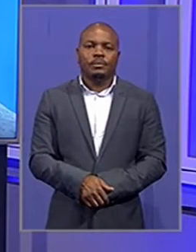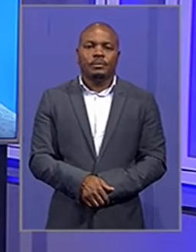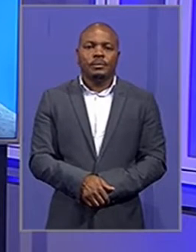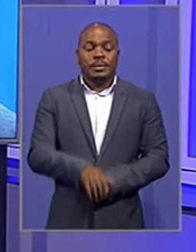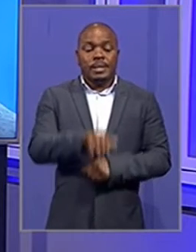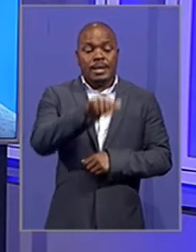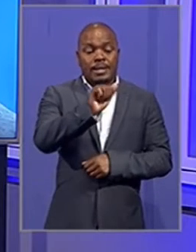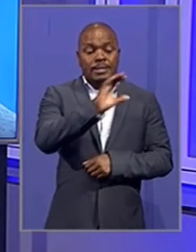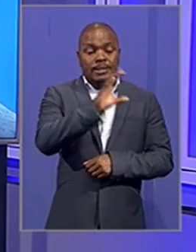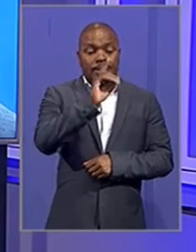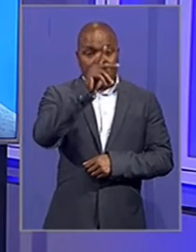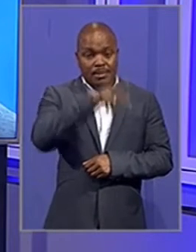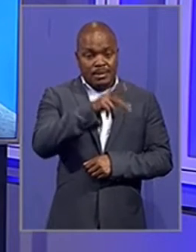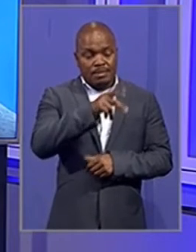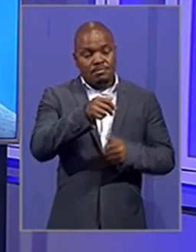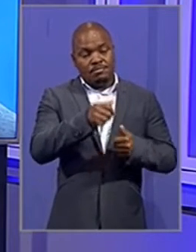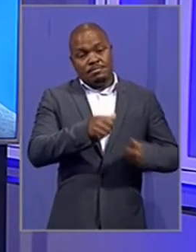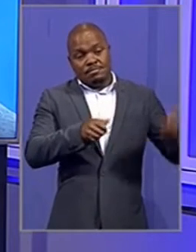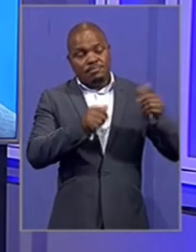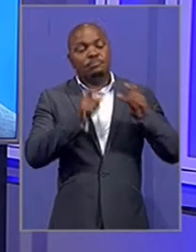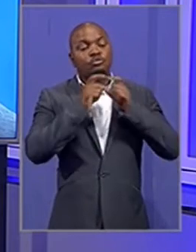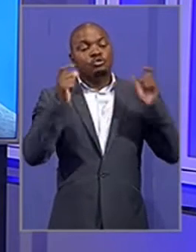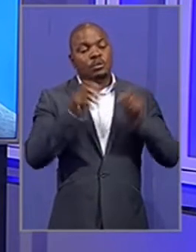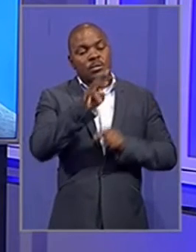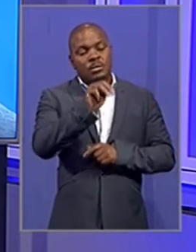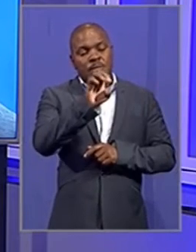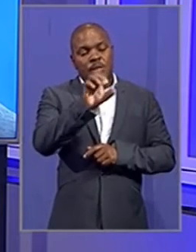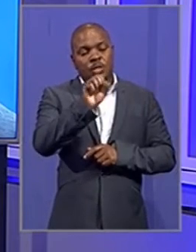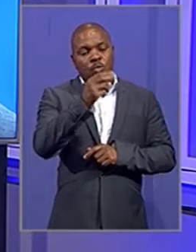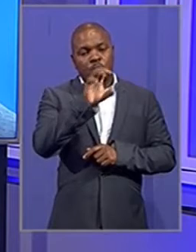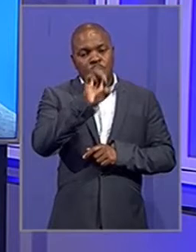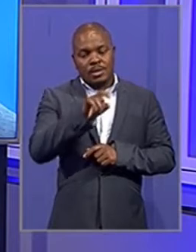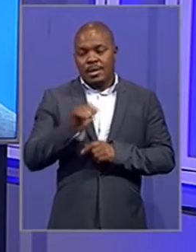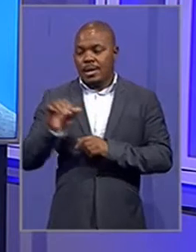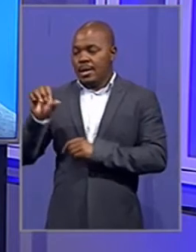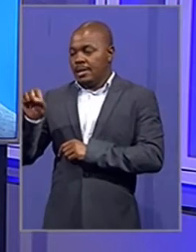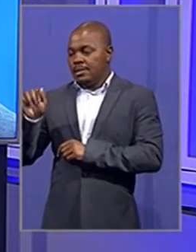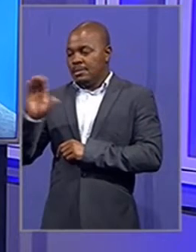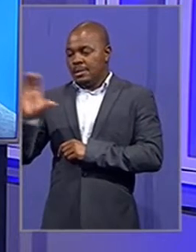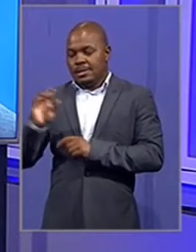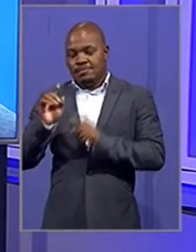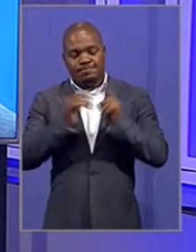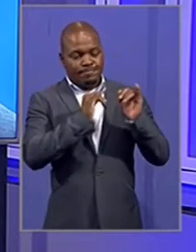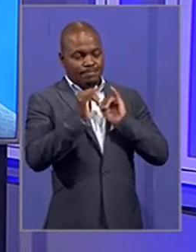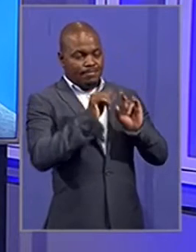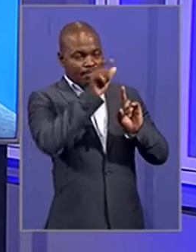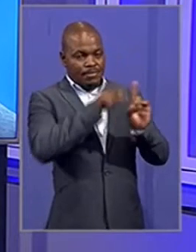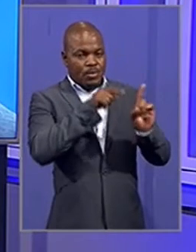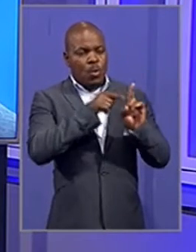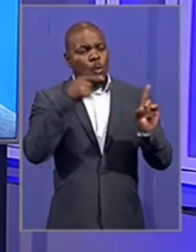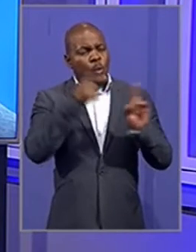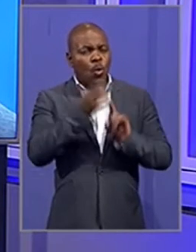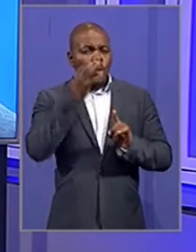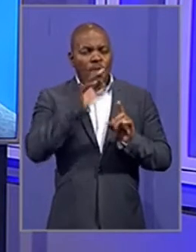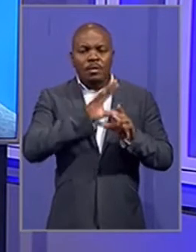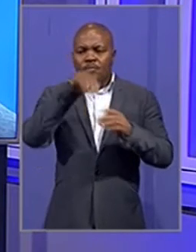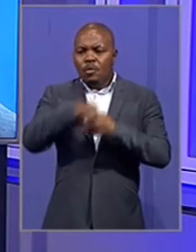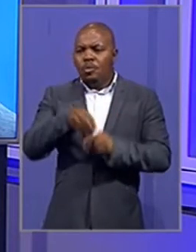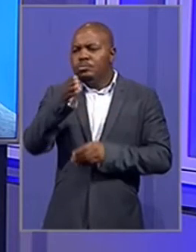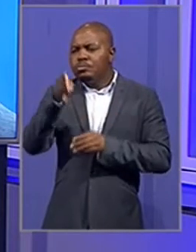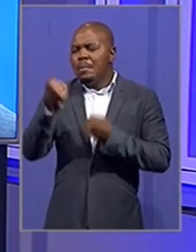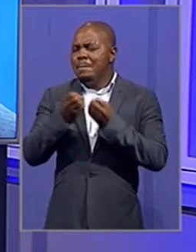Metapiro ACDP Moruti Kenneth Mishwe o bile le puisano e ghetale SABC mo abletse ka mo gawa habo o kenetse di ghetse mo masipaleng